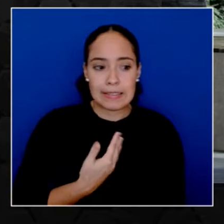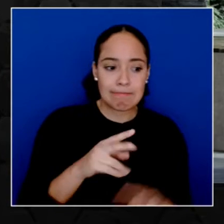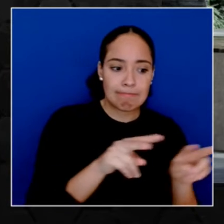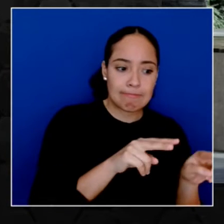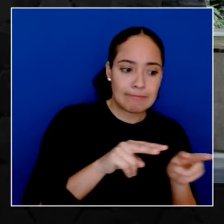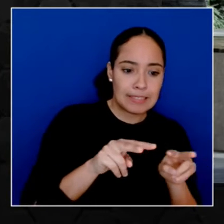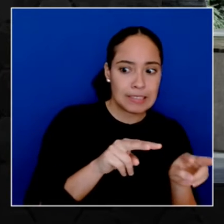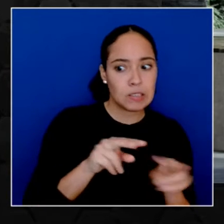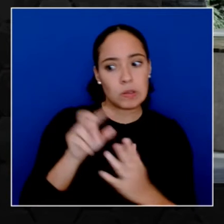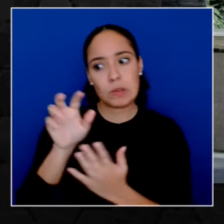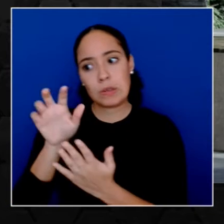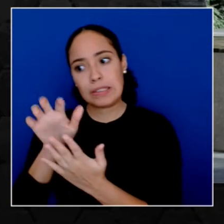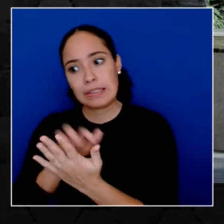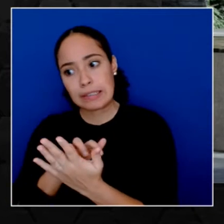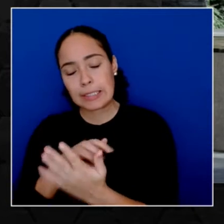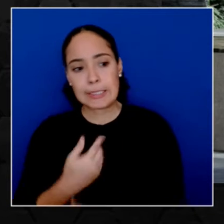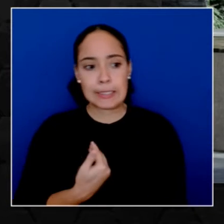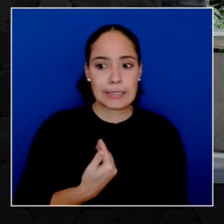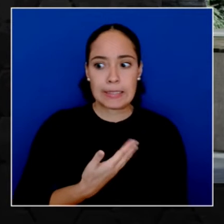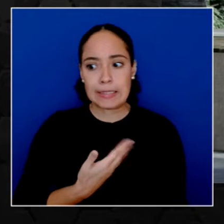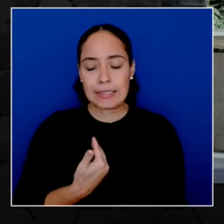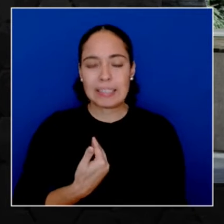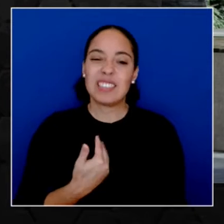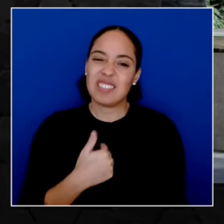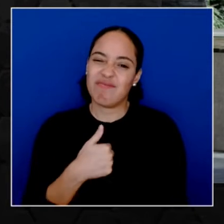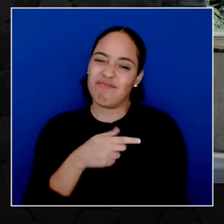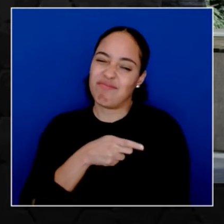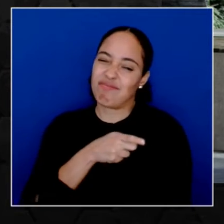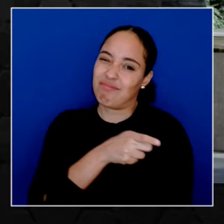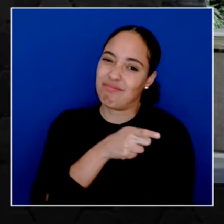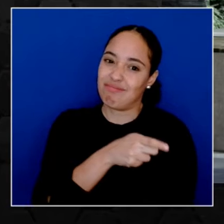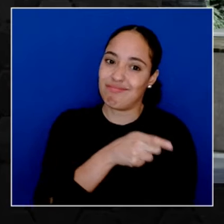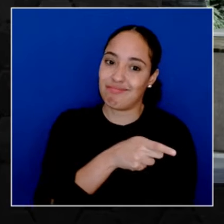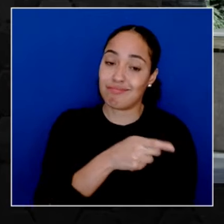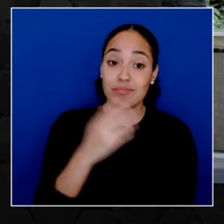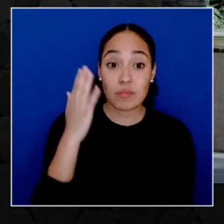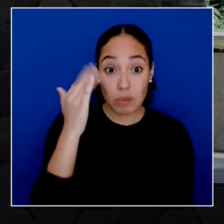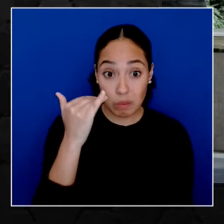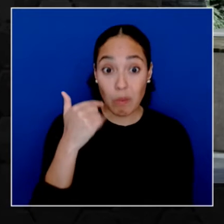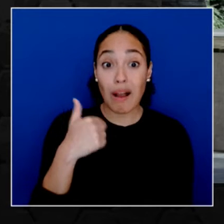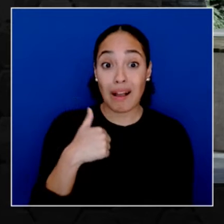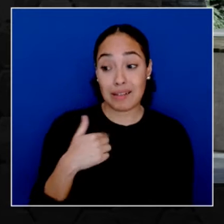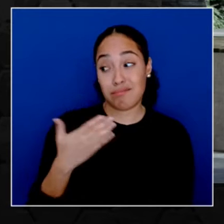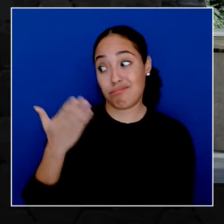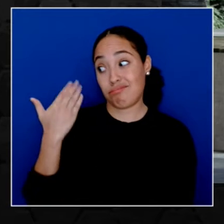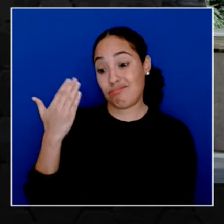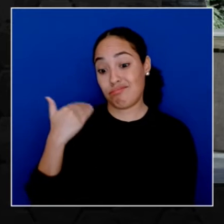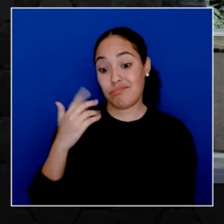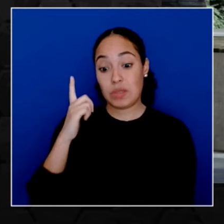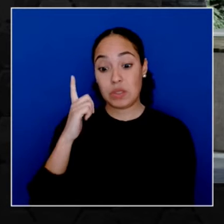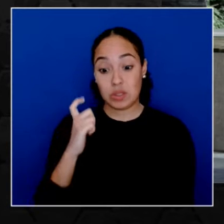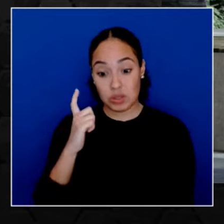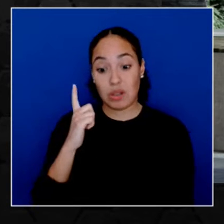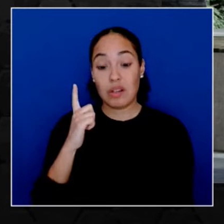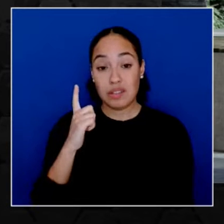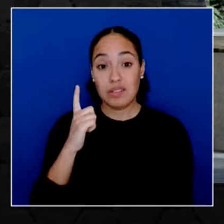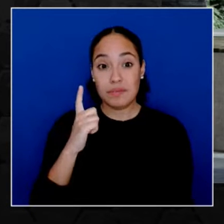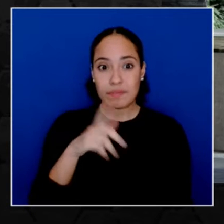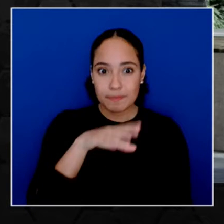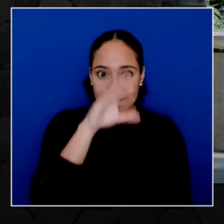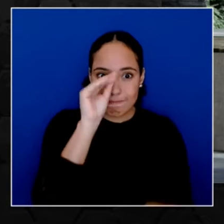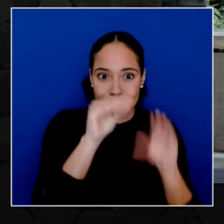I started learning a lot about machine learning through the graduate courses by MIT and Stanford. You can just go on